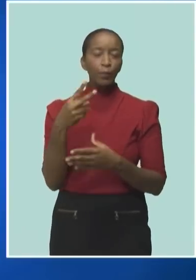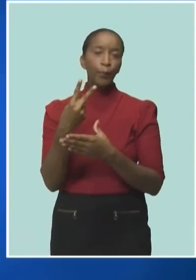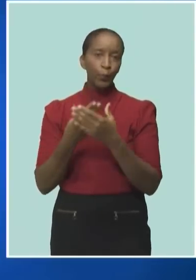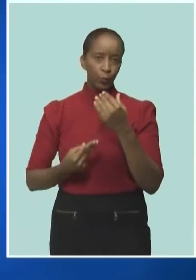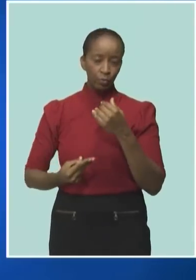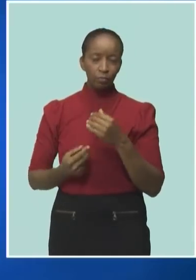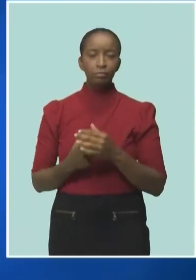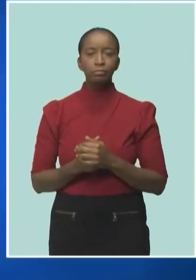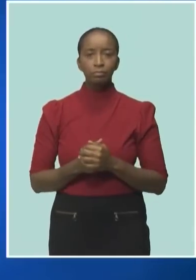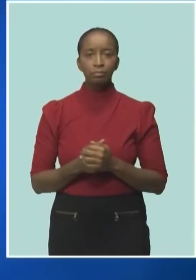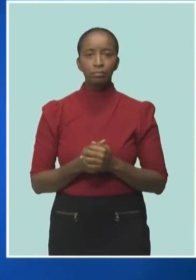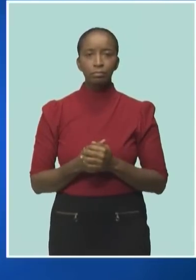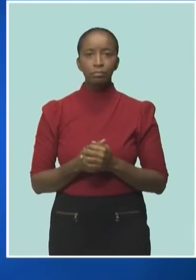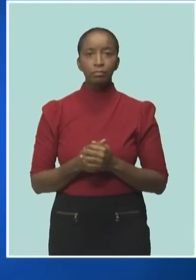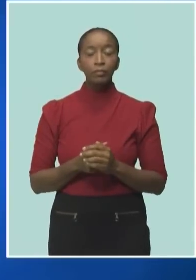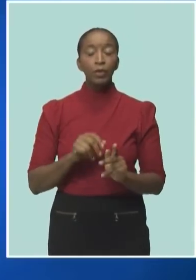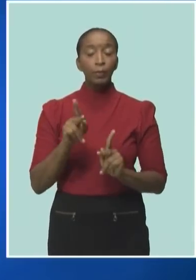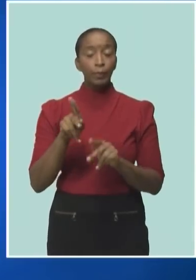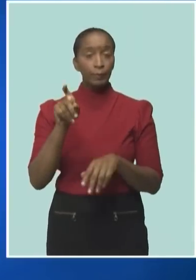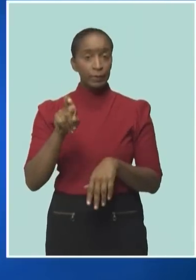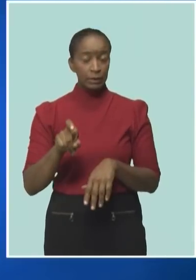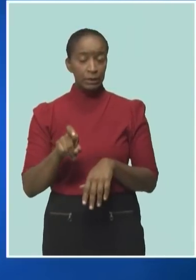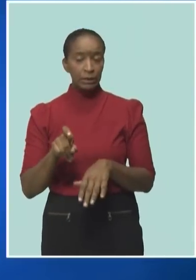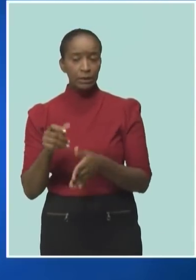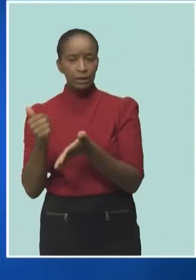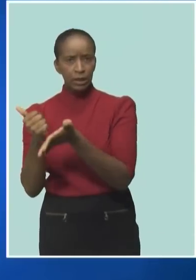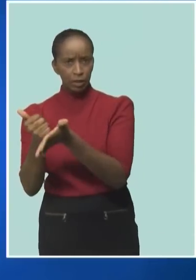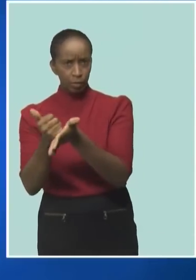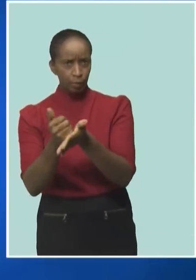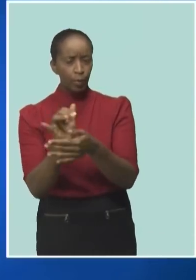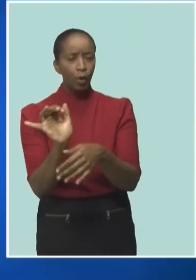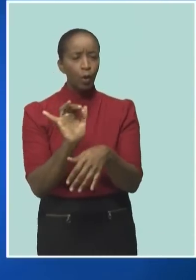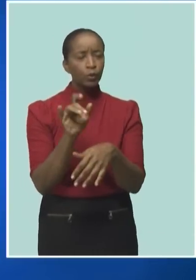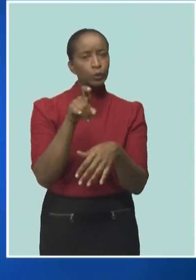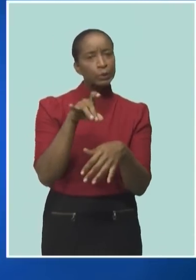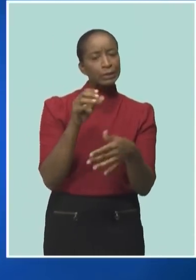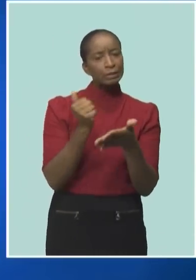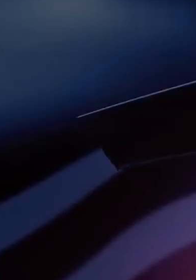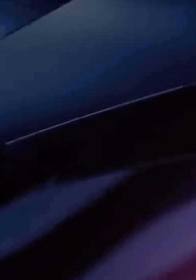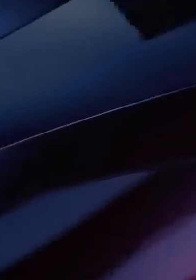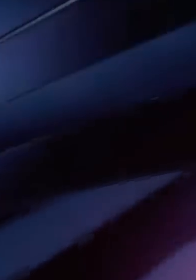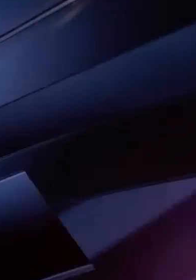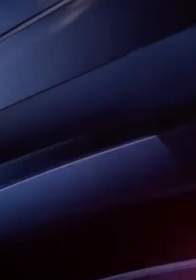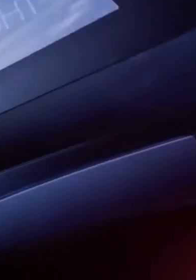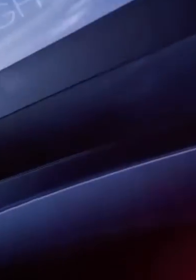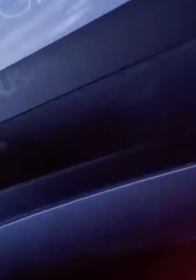persons need not only physical, but spiritual help.